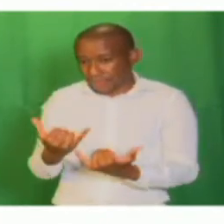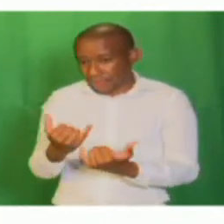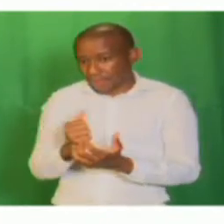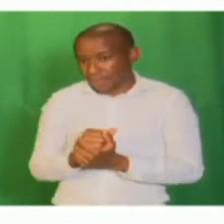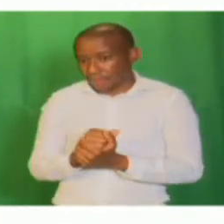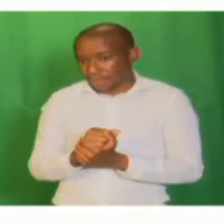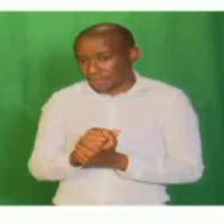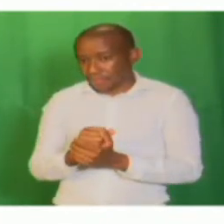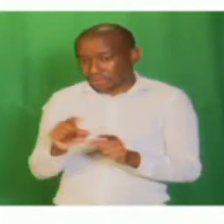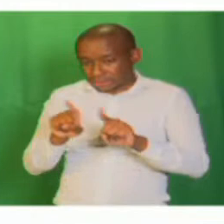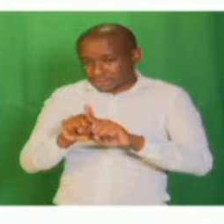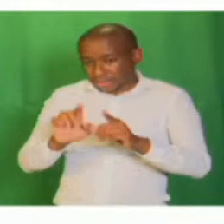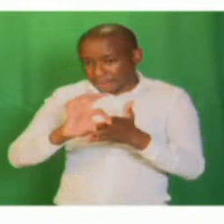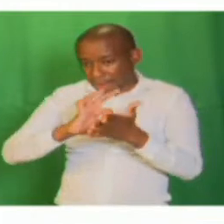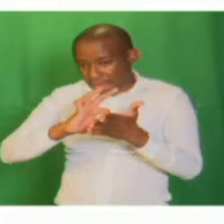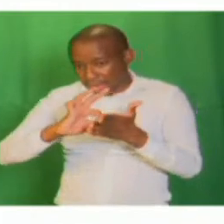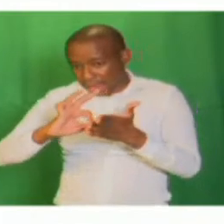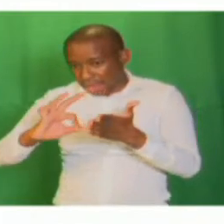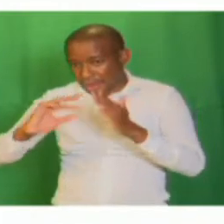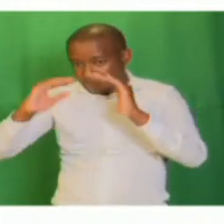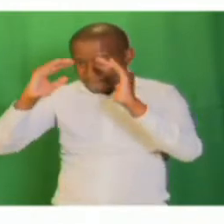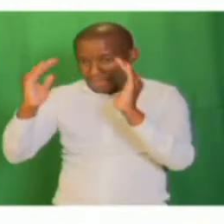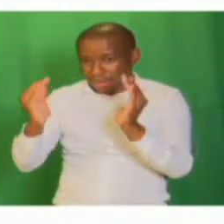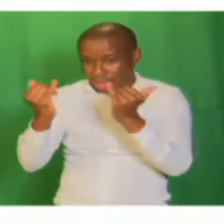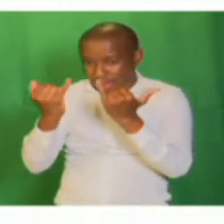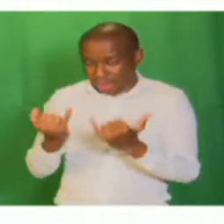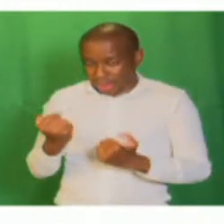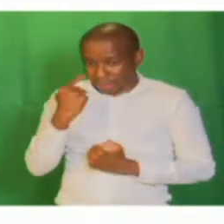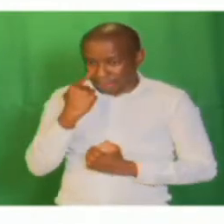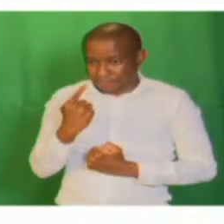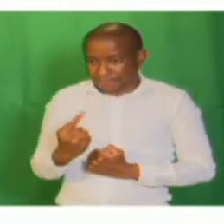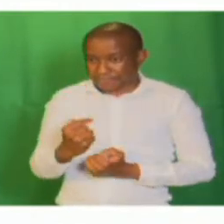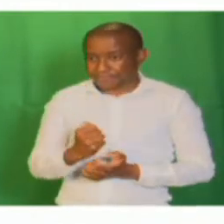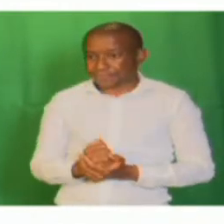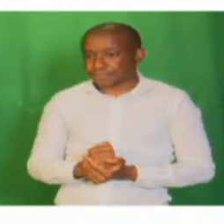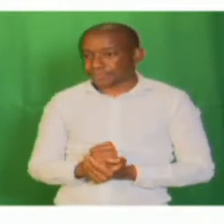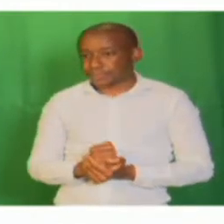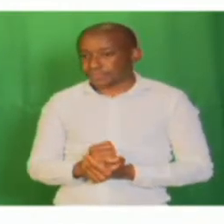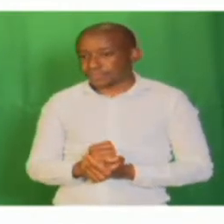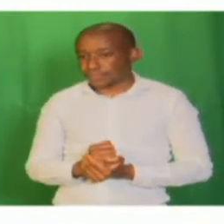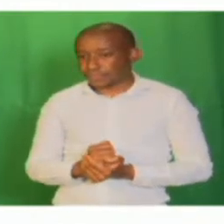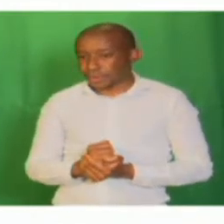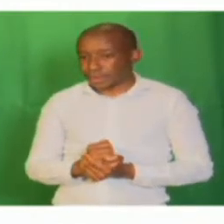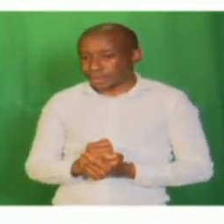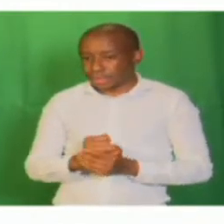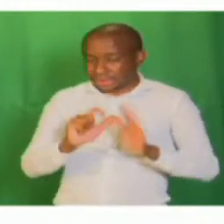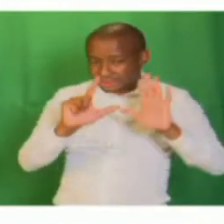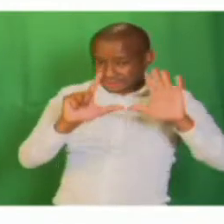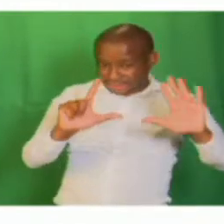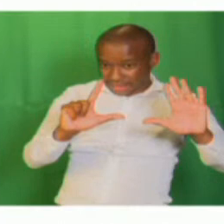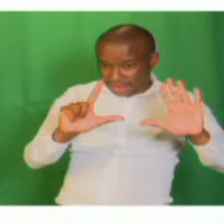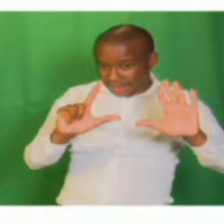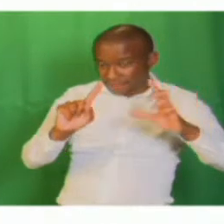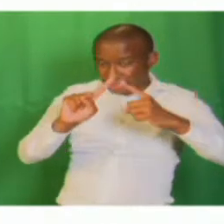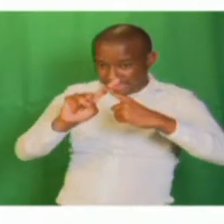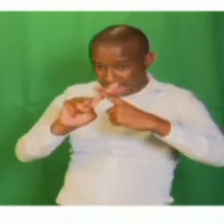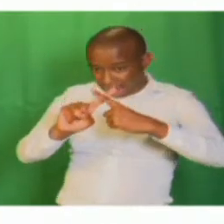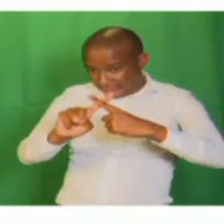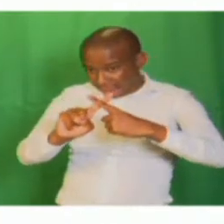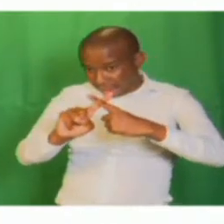Clear. We do the clearing. Let us clear the brackets, which is 7